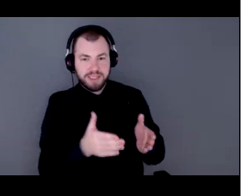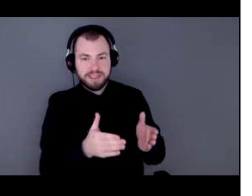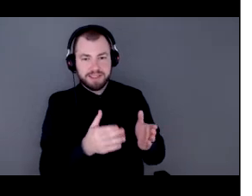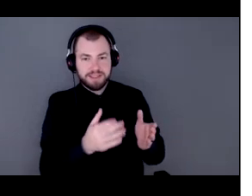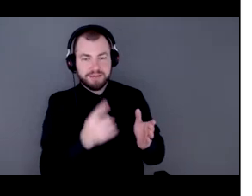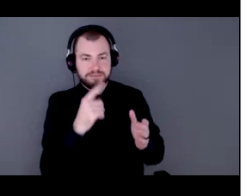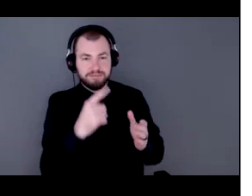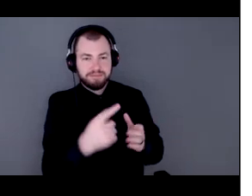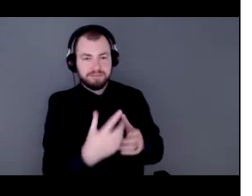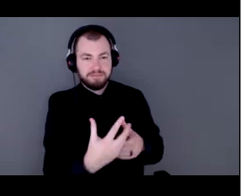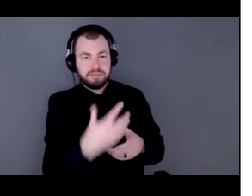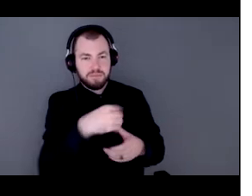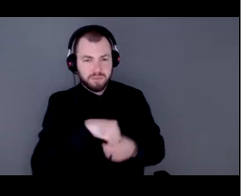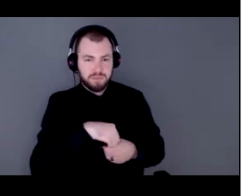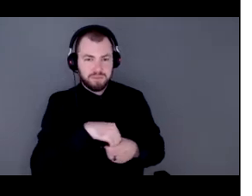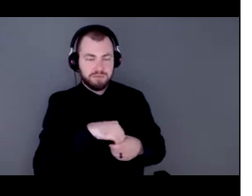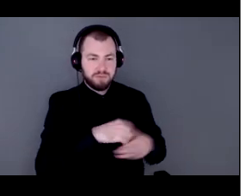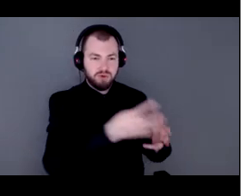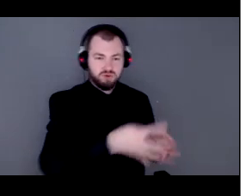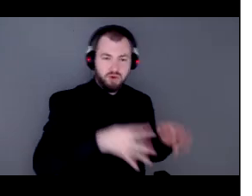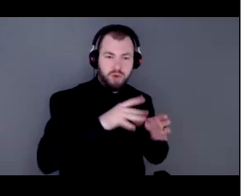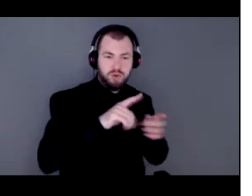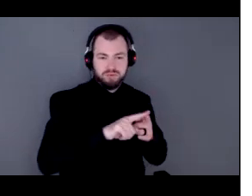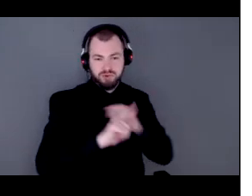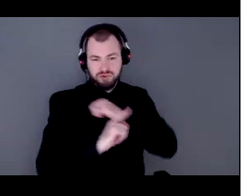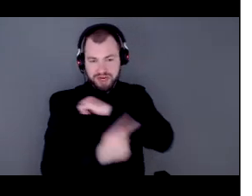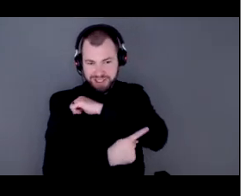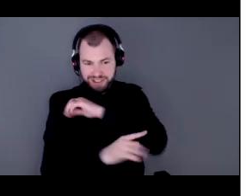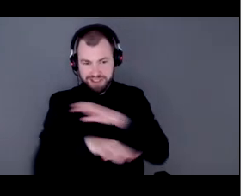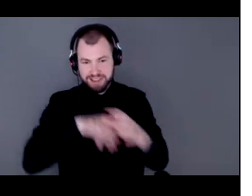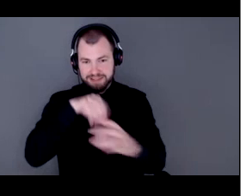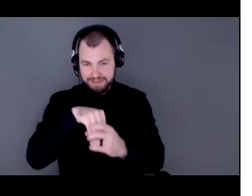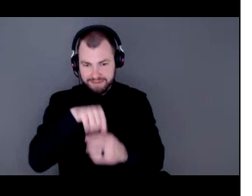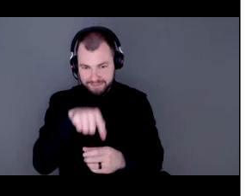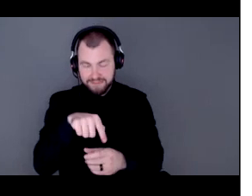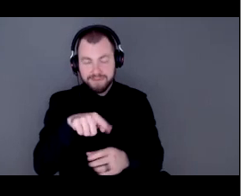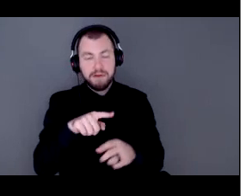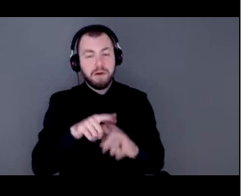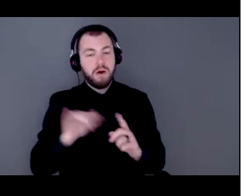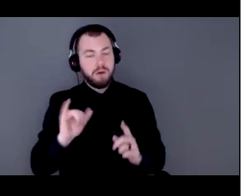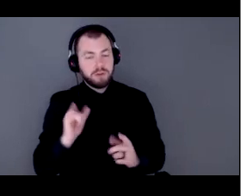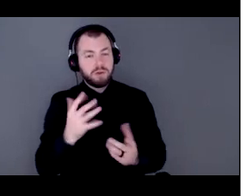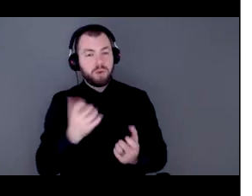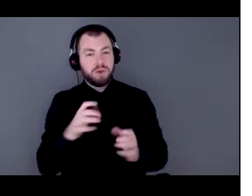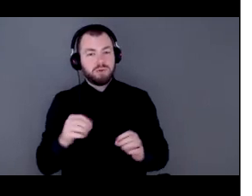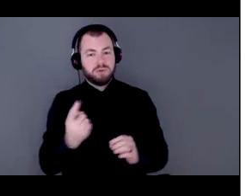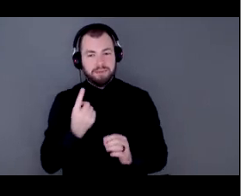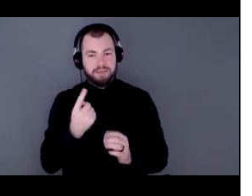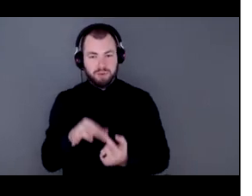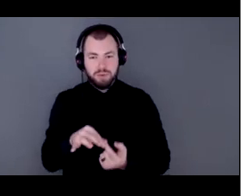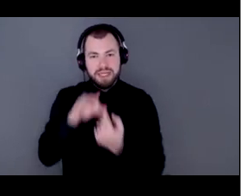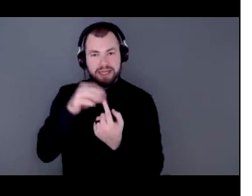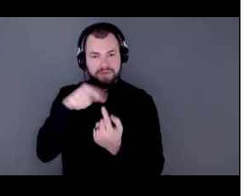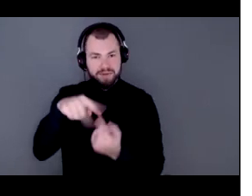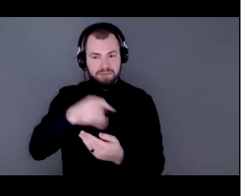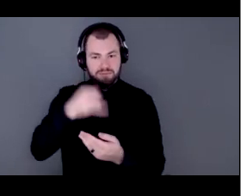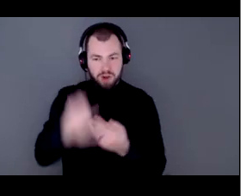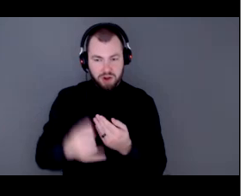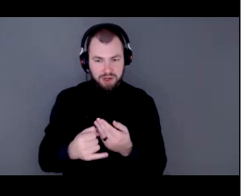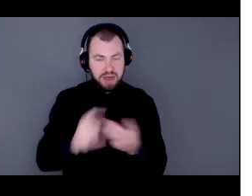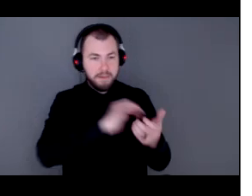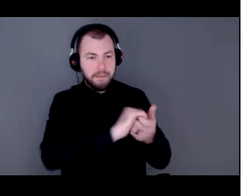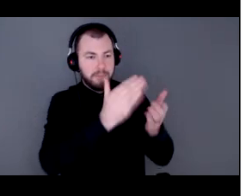incorporate Child to Trash into those events, but also we wanted to do something that was unique to this project and brought all the partners together. So